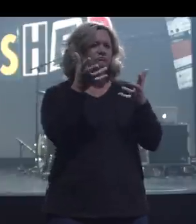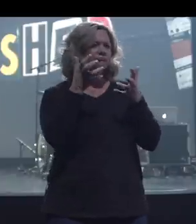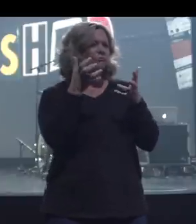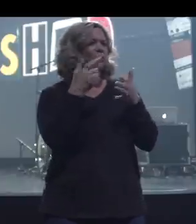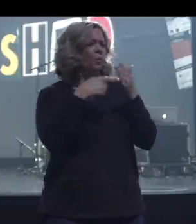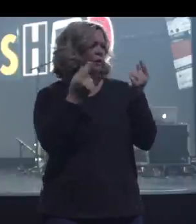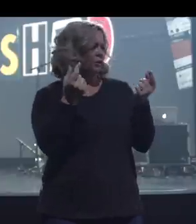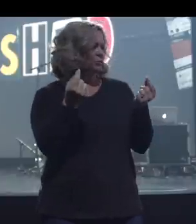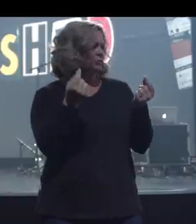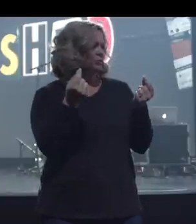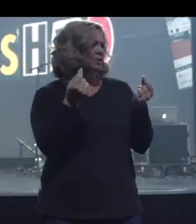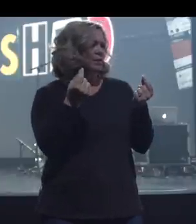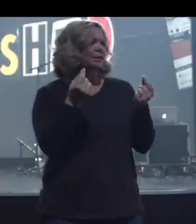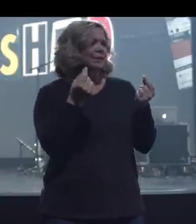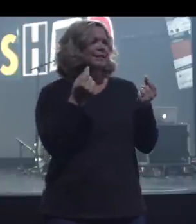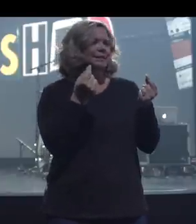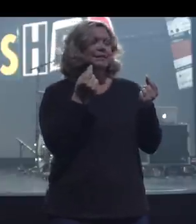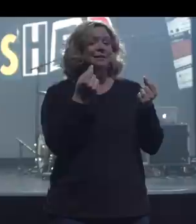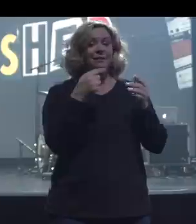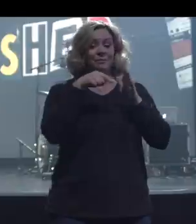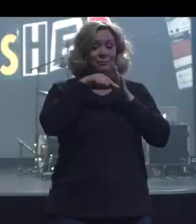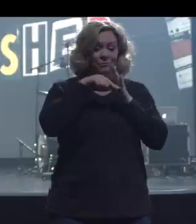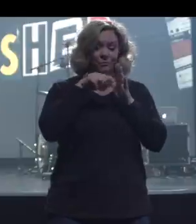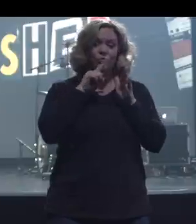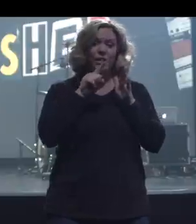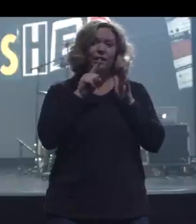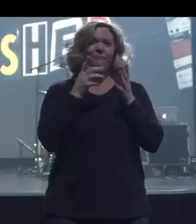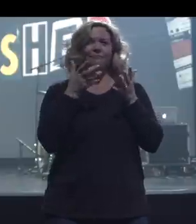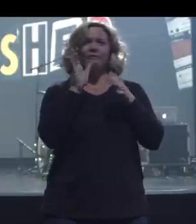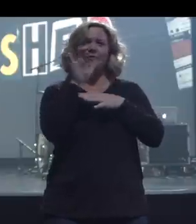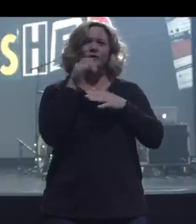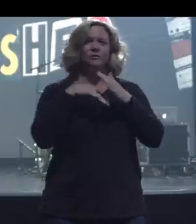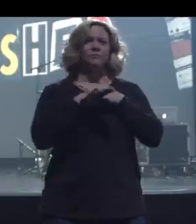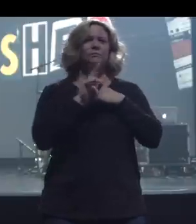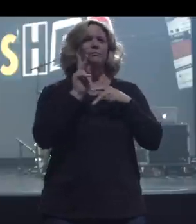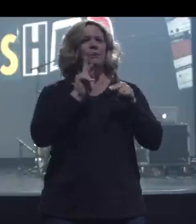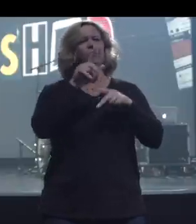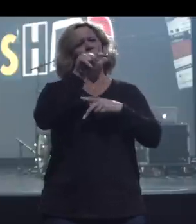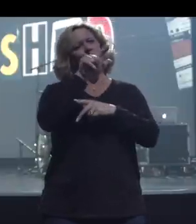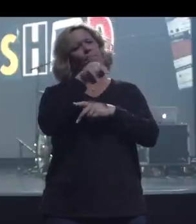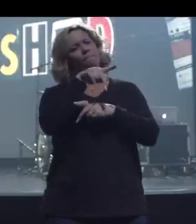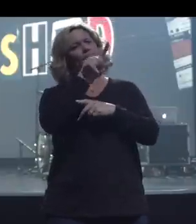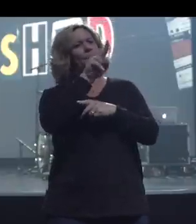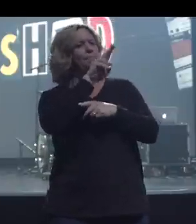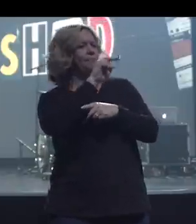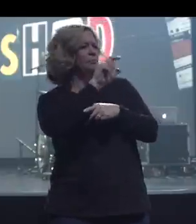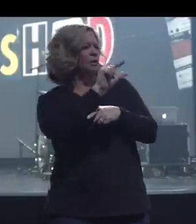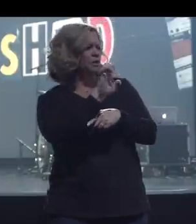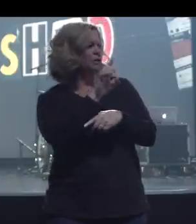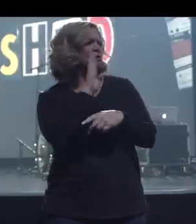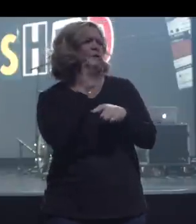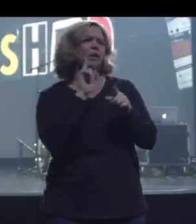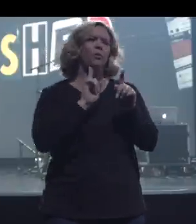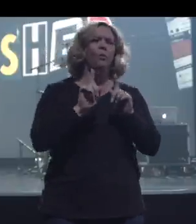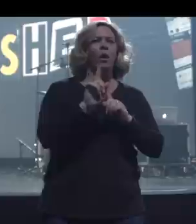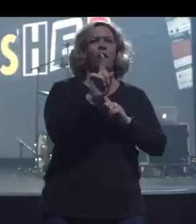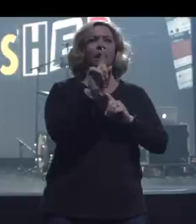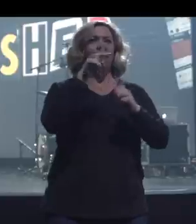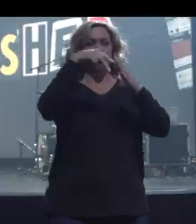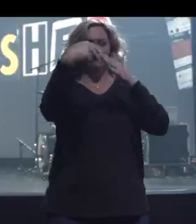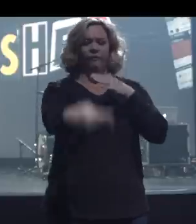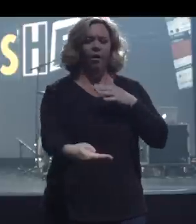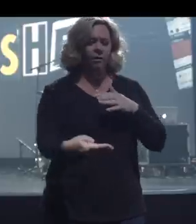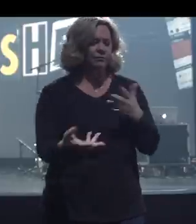do? It plunges people into ruin and destruction. Look at the word plunge. Plunge is like you're walking along. You didn't even see it coming. You fall off a